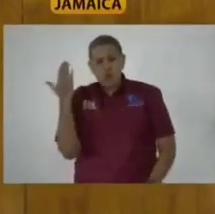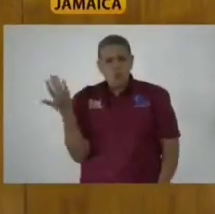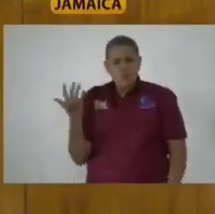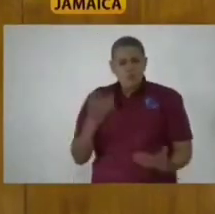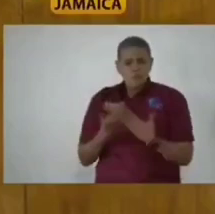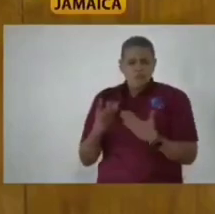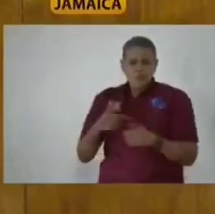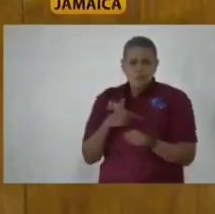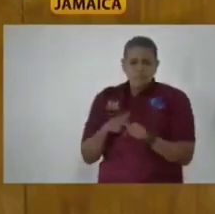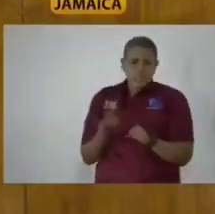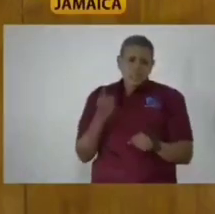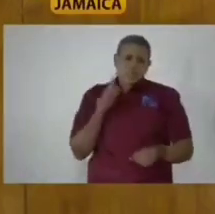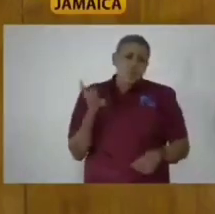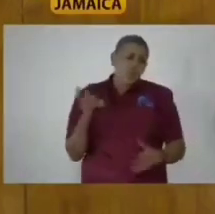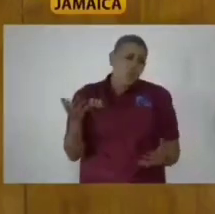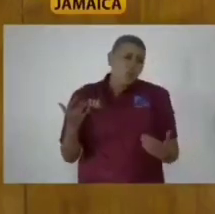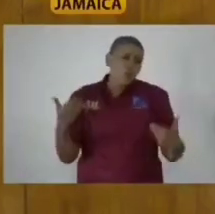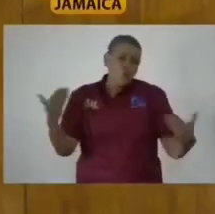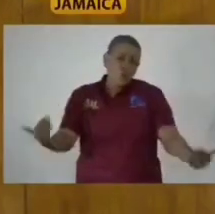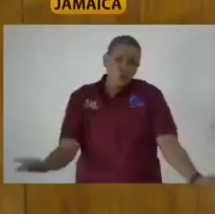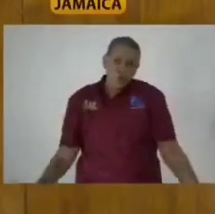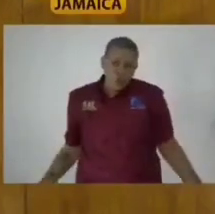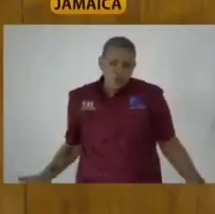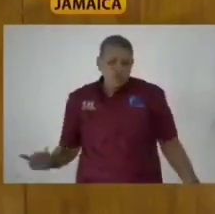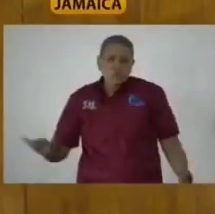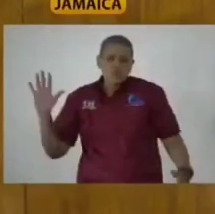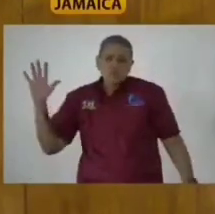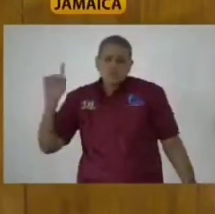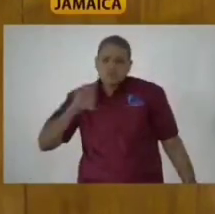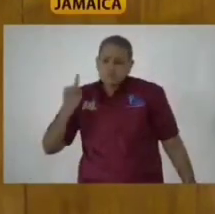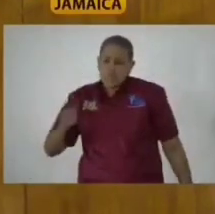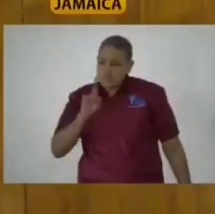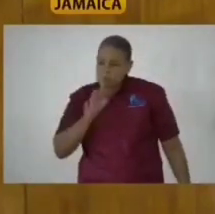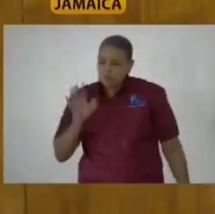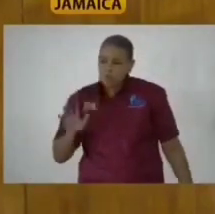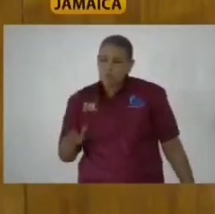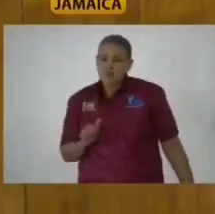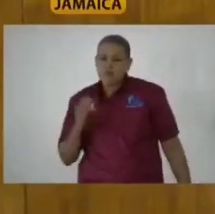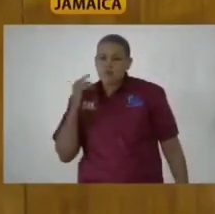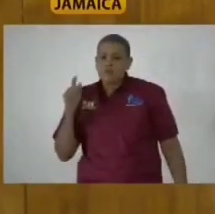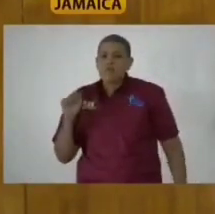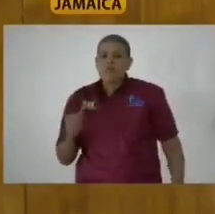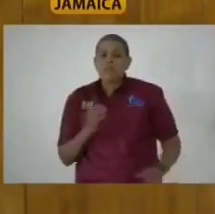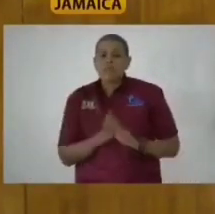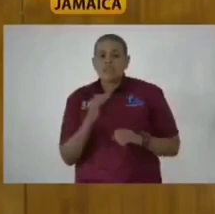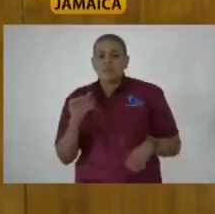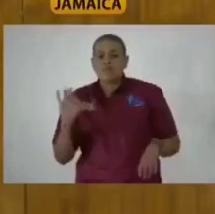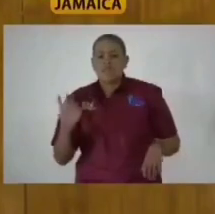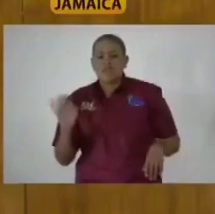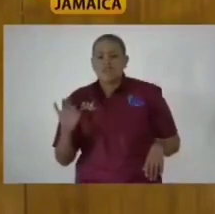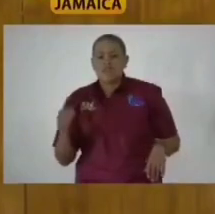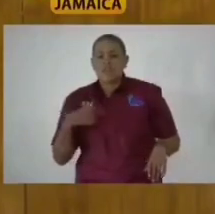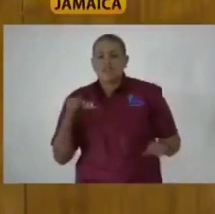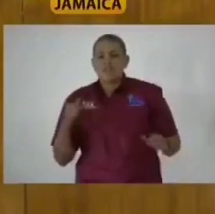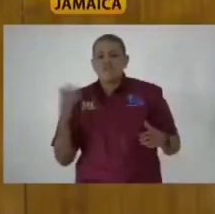we start in terms of where they want to go. And that's all I'm asking for. And I hope I can get it by Friday so that I can appoint the members